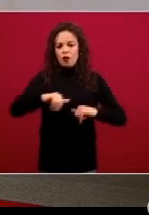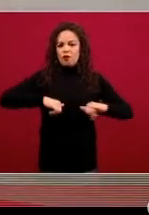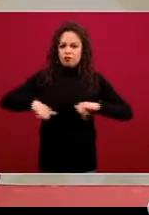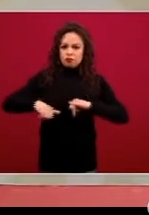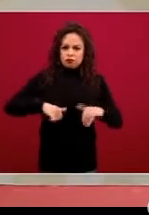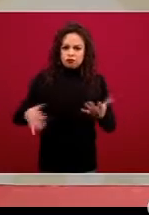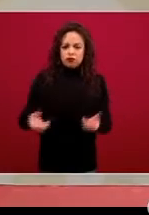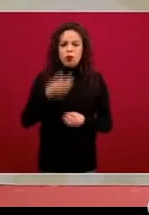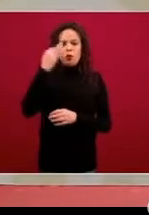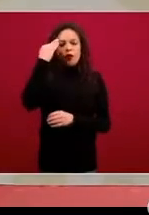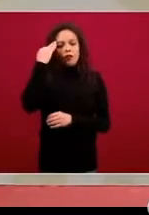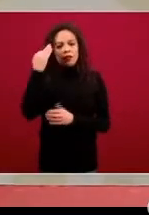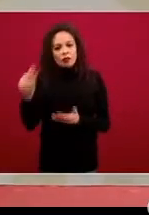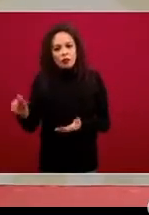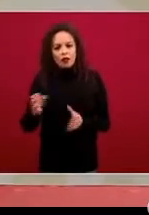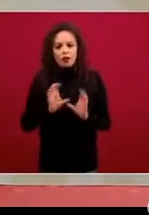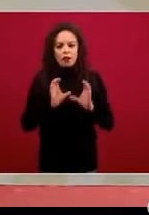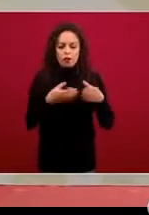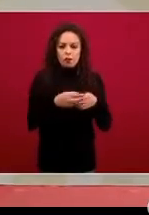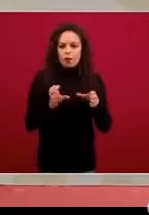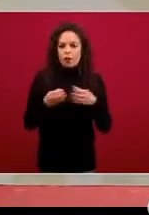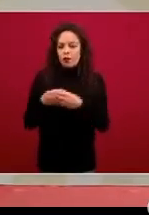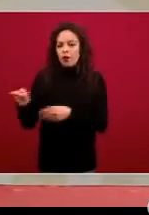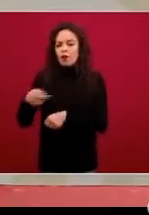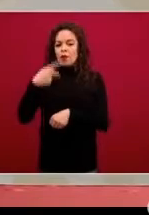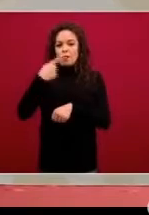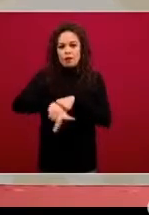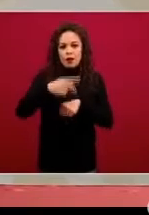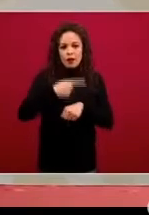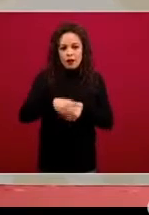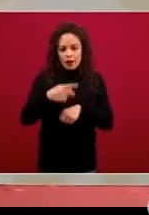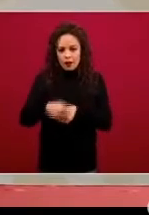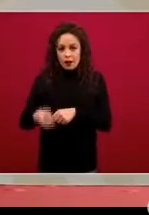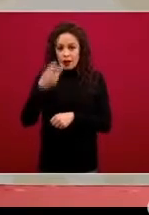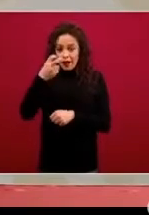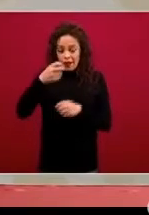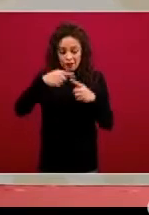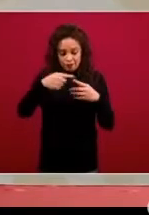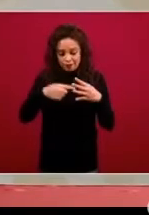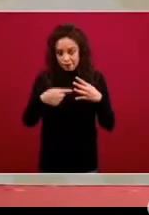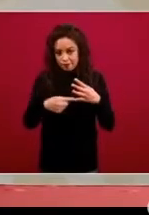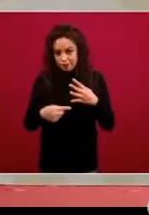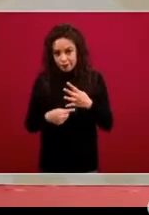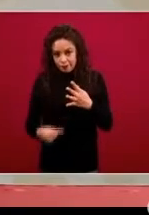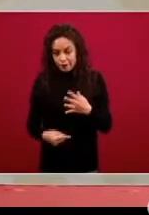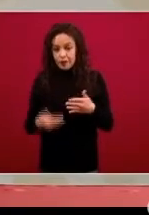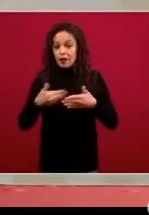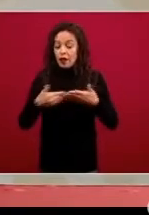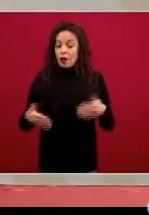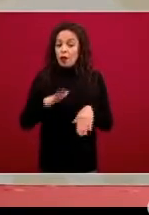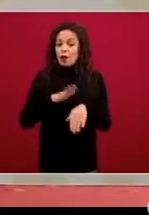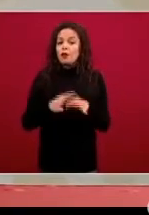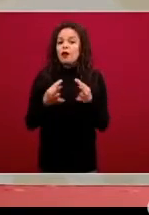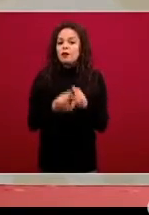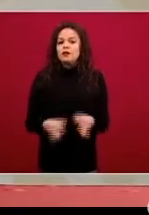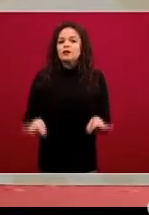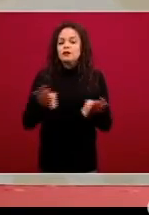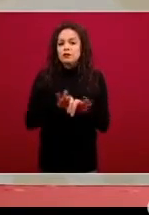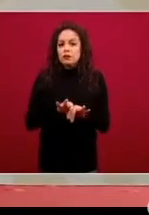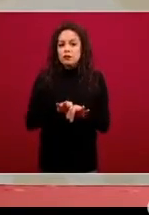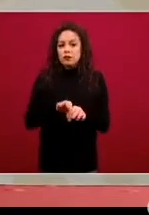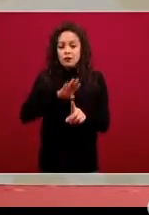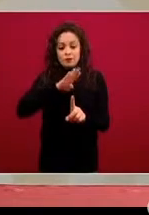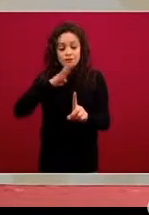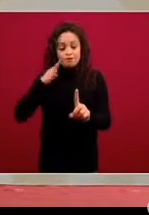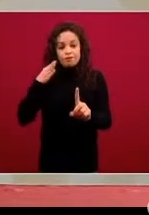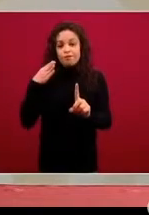that. Now, the crucial element that is defining for risk in phase three is